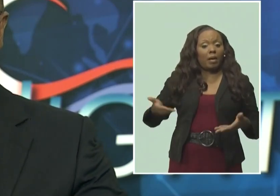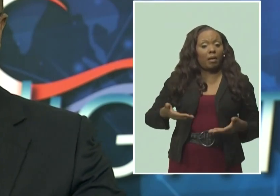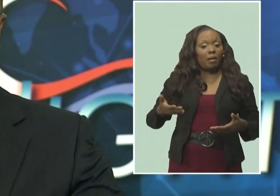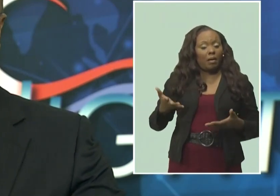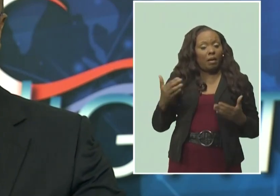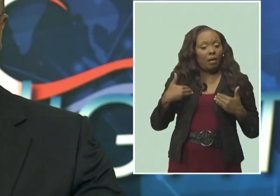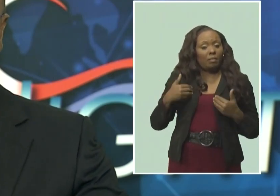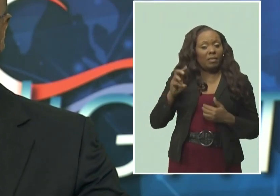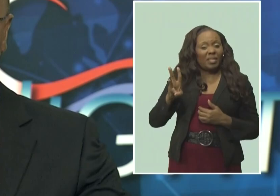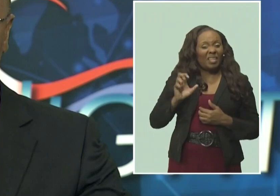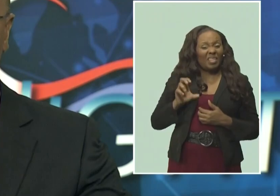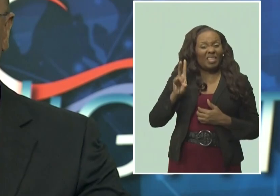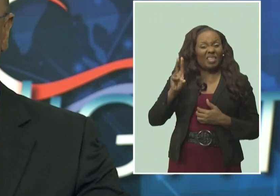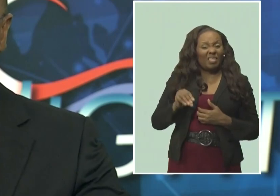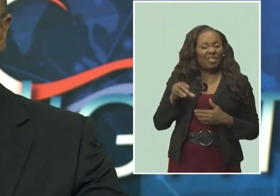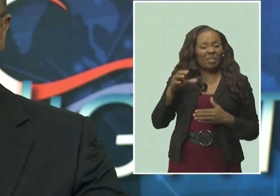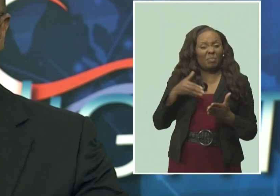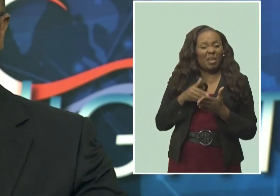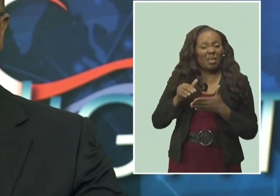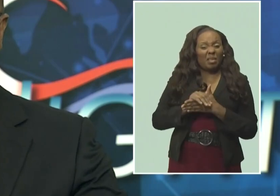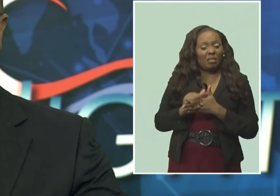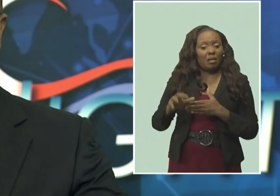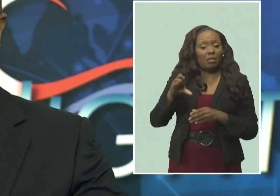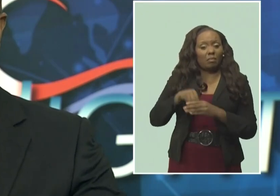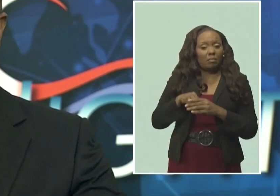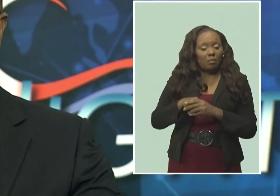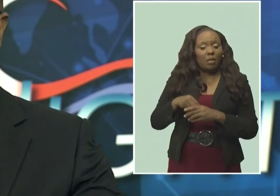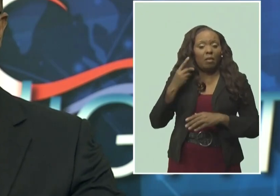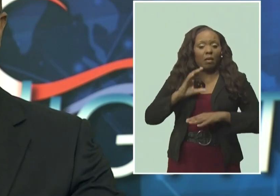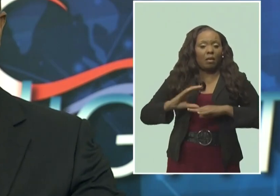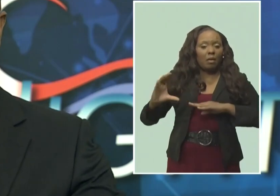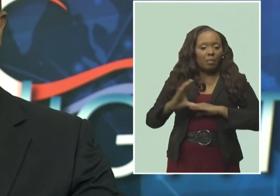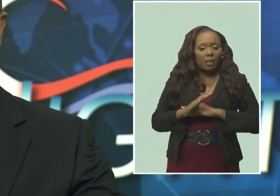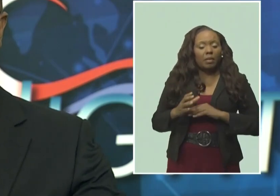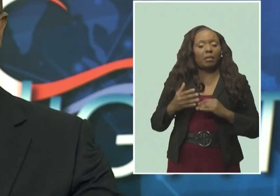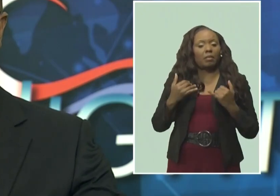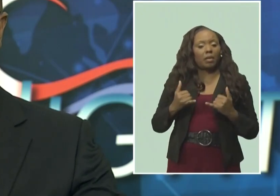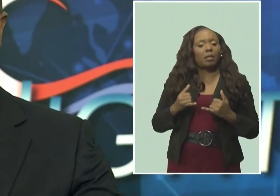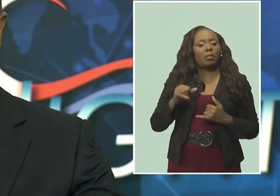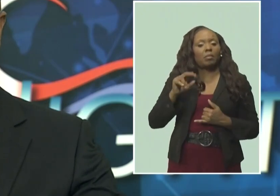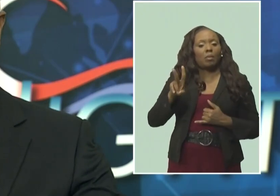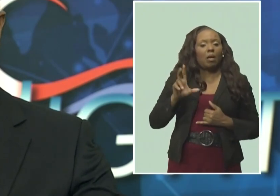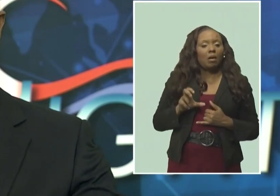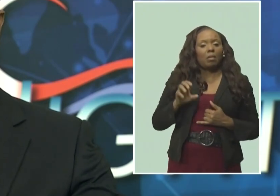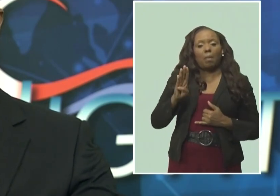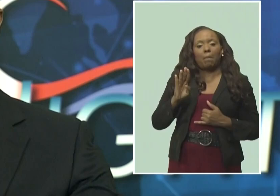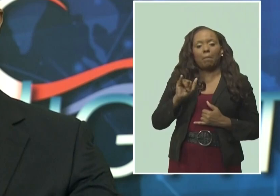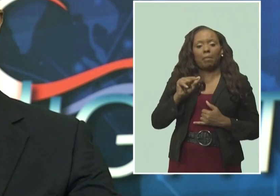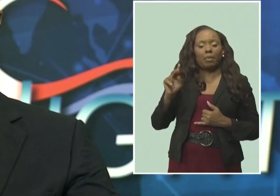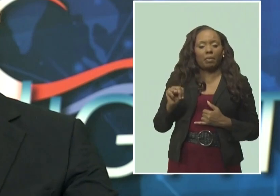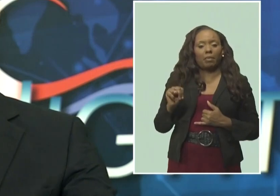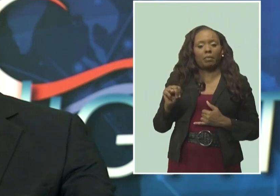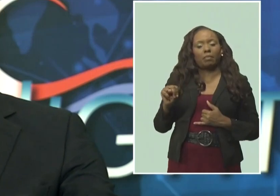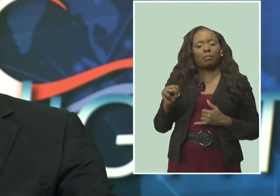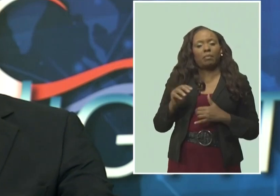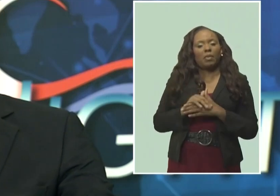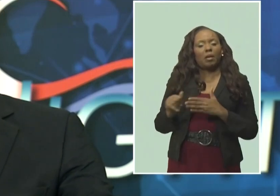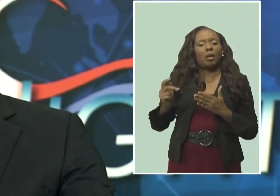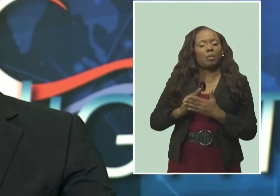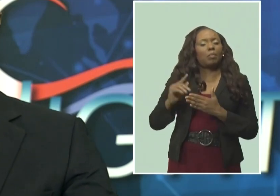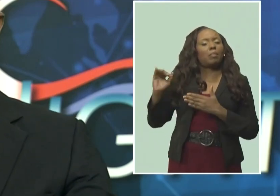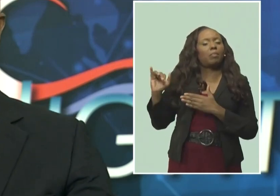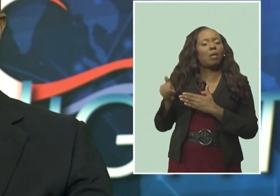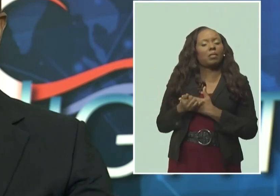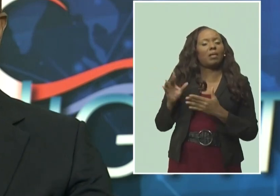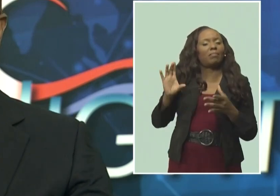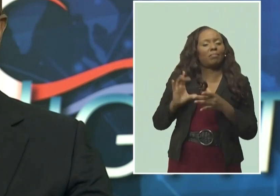in the CARICOM region, with $200 billion worth of projects currently under discussion. As